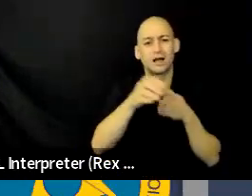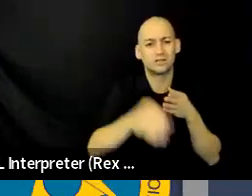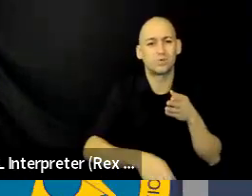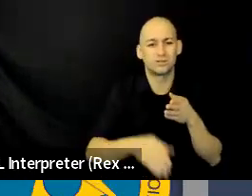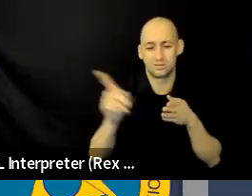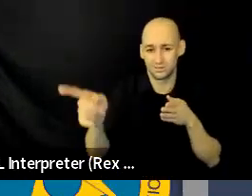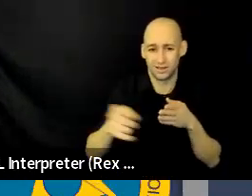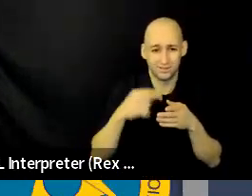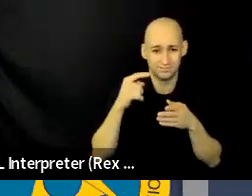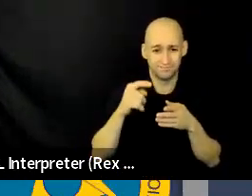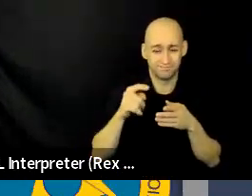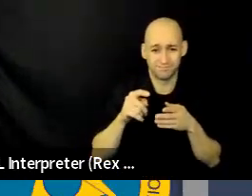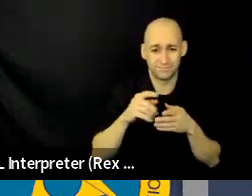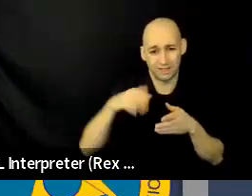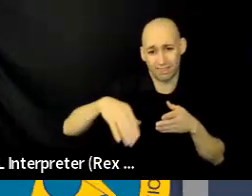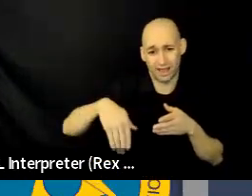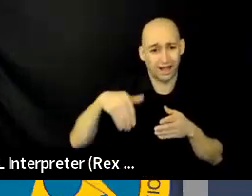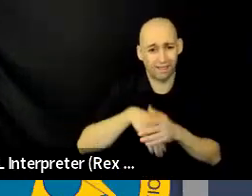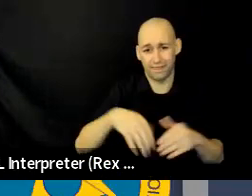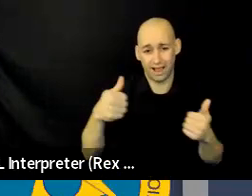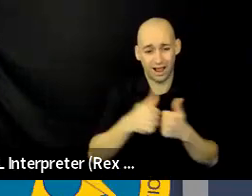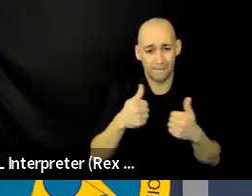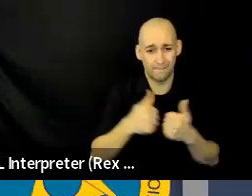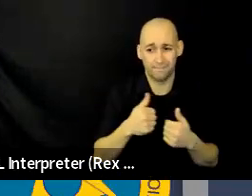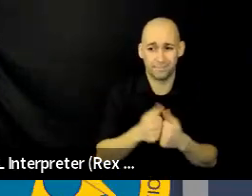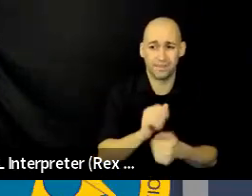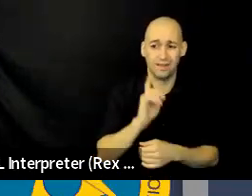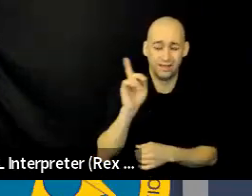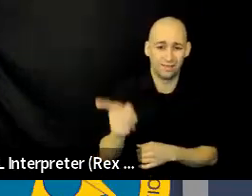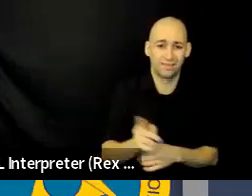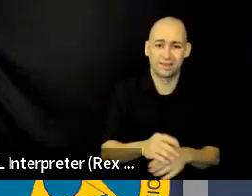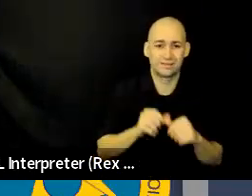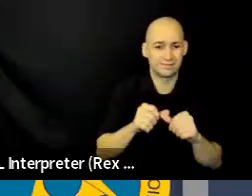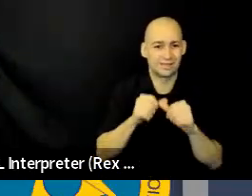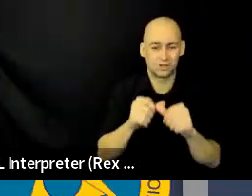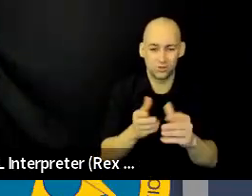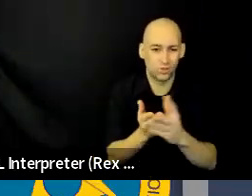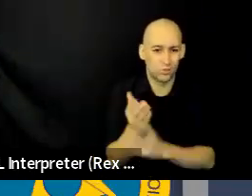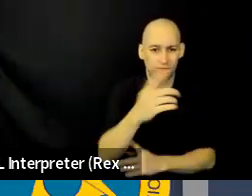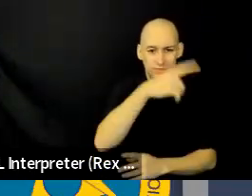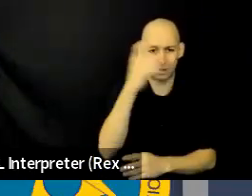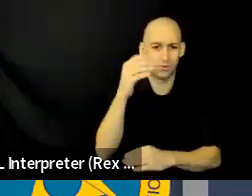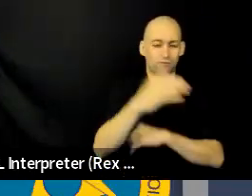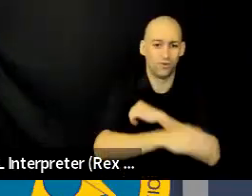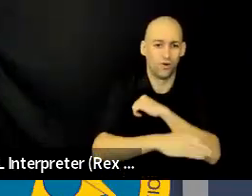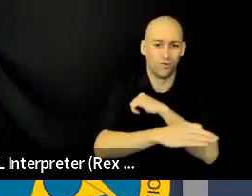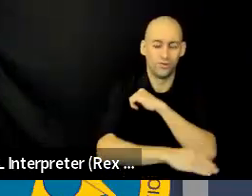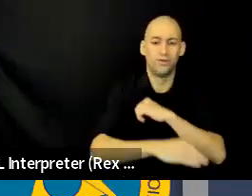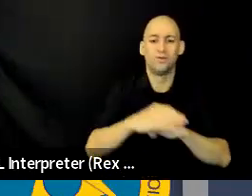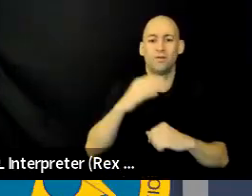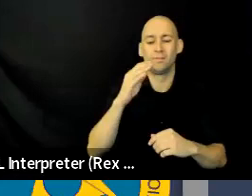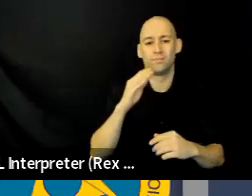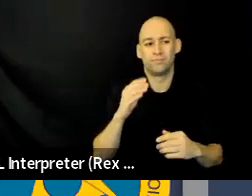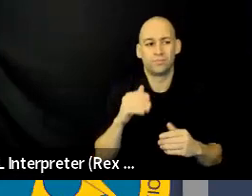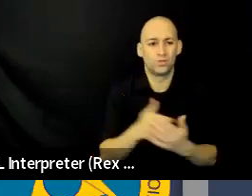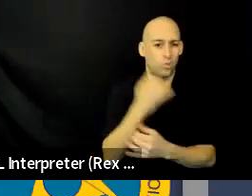game after we had acquired all the other properties. There continued to be, over the summer and fall of this year, seemingly new ideas